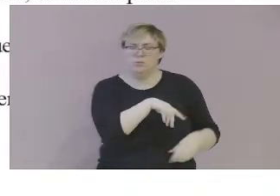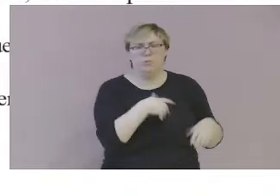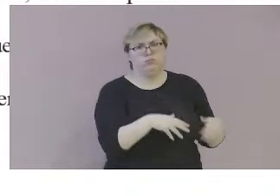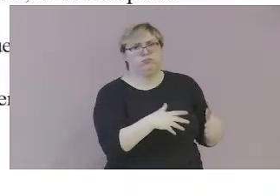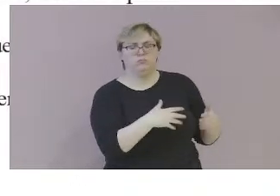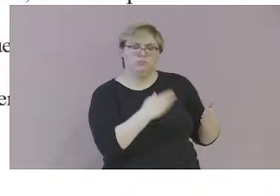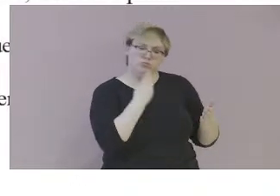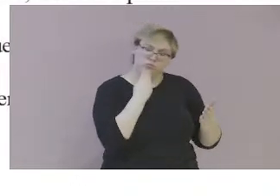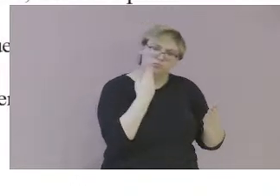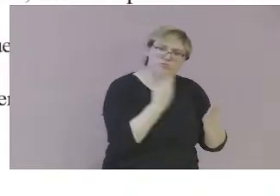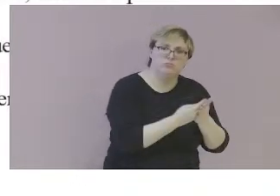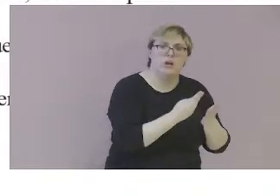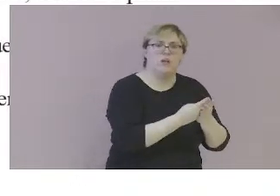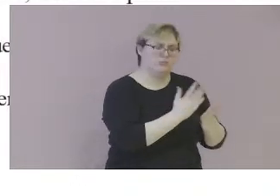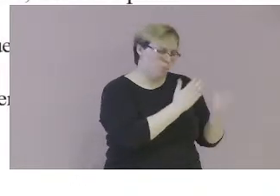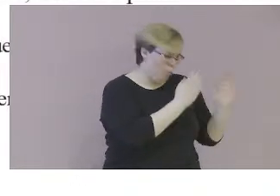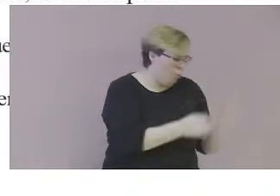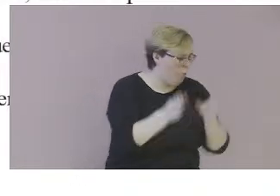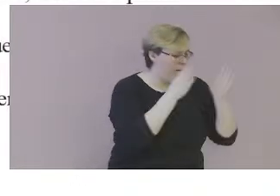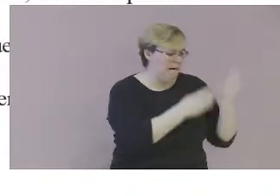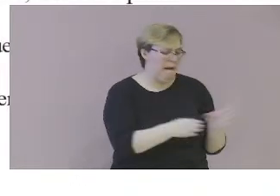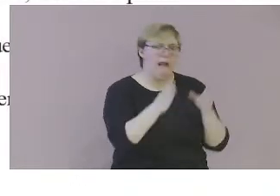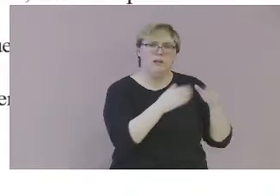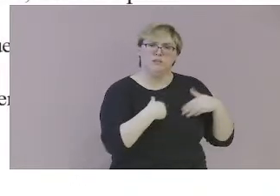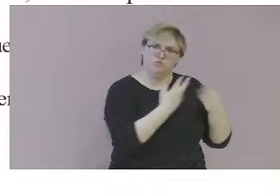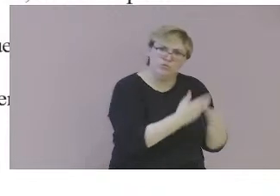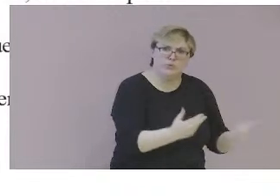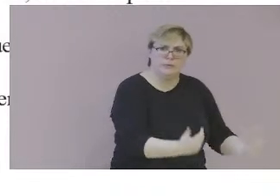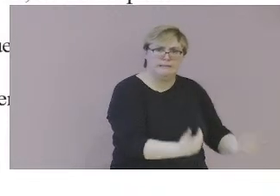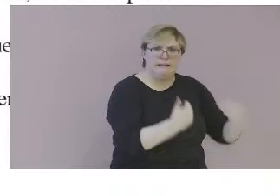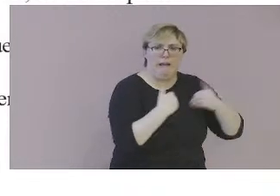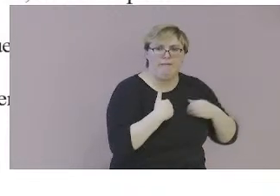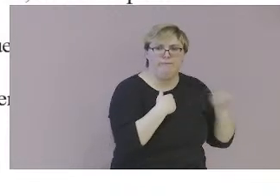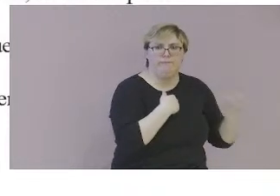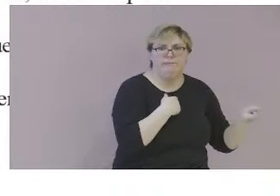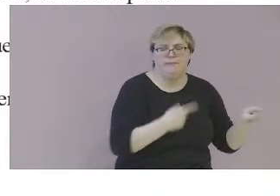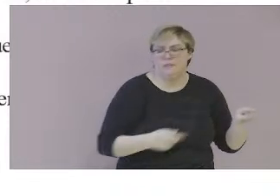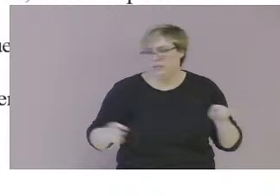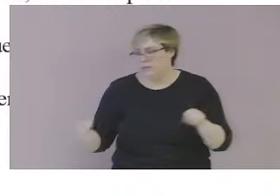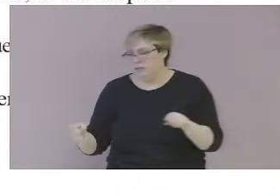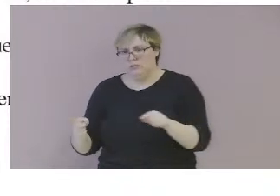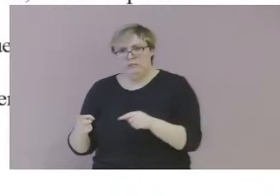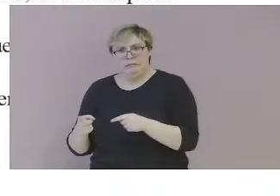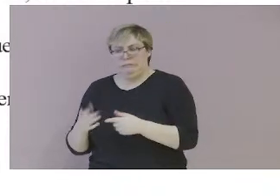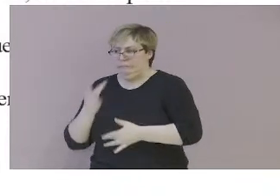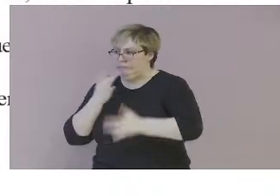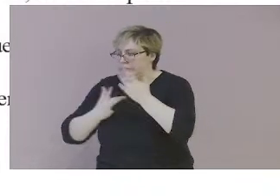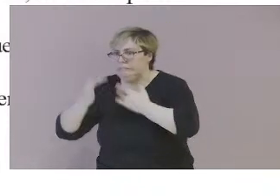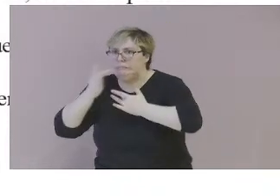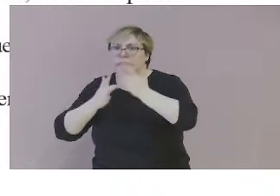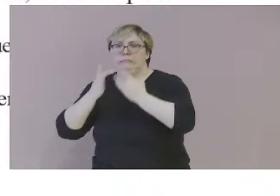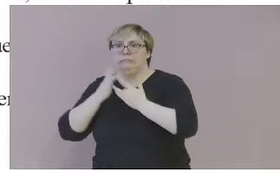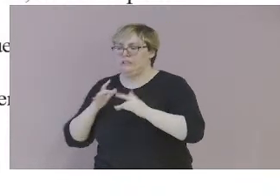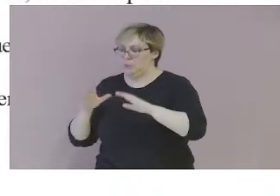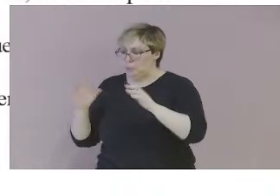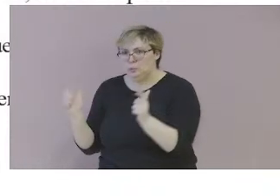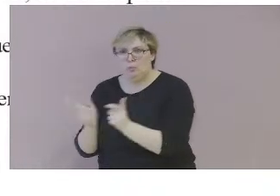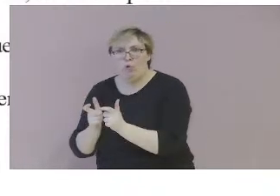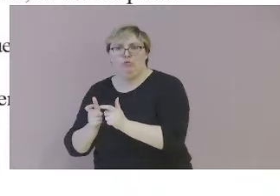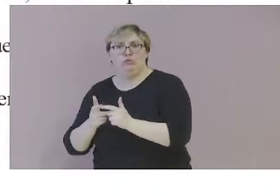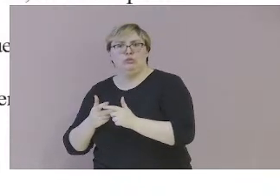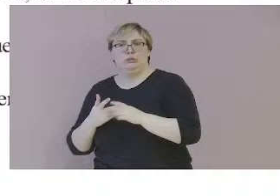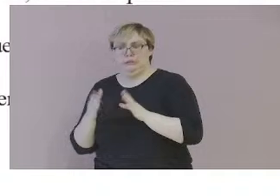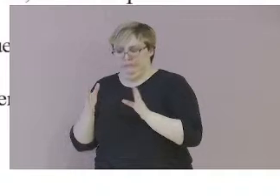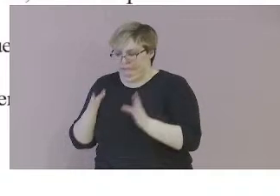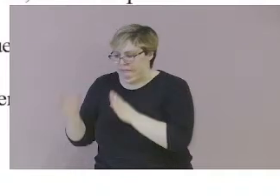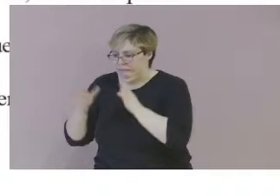so than the vulnerable poor. So that's just to flag the fairness of that. They're raising the idea that certain disability groups